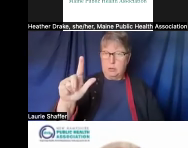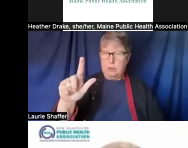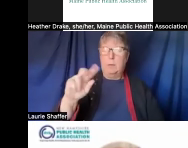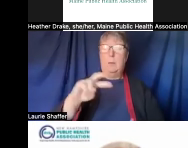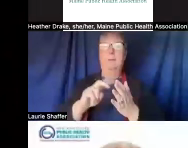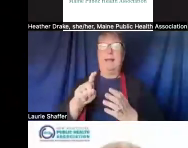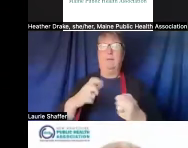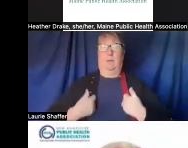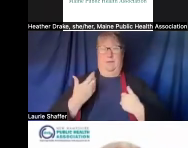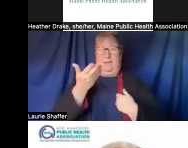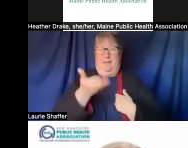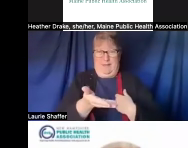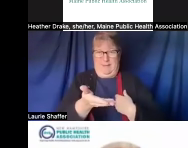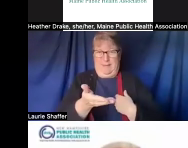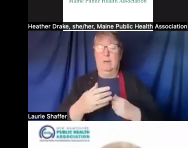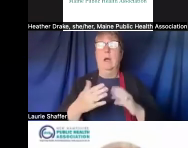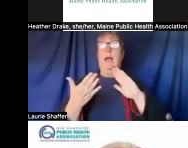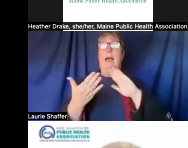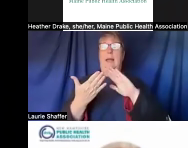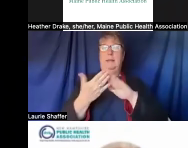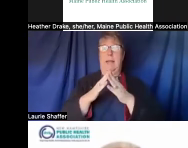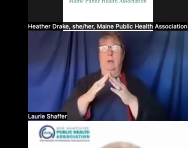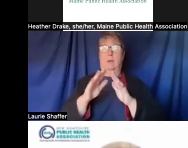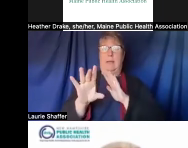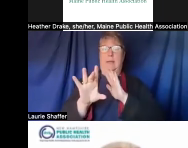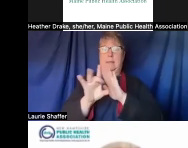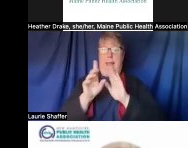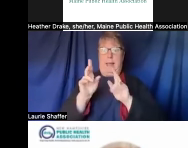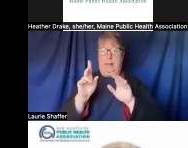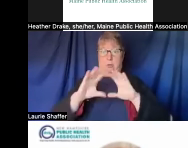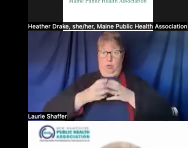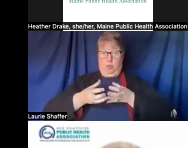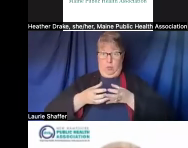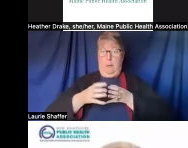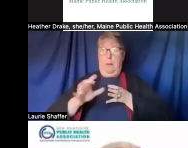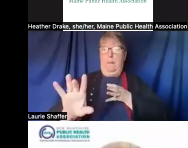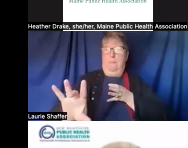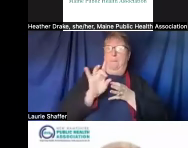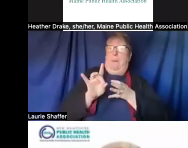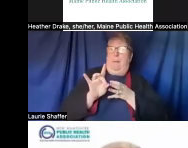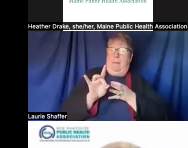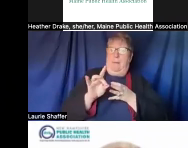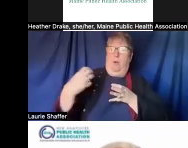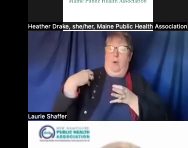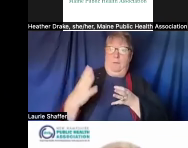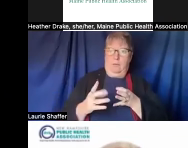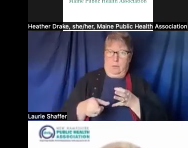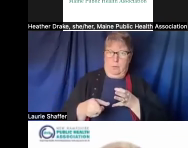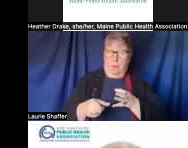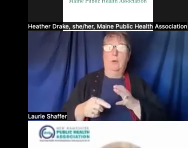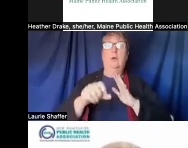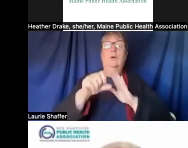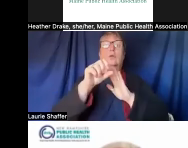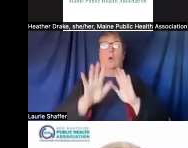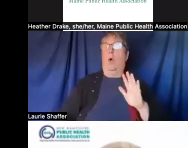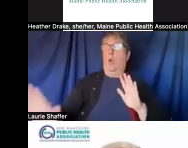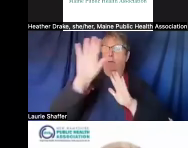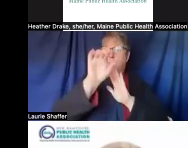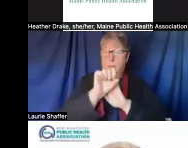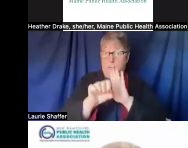They're nominated by their town selectmen and then appointed by us at the state. So across the state, health officers serve in a variety